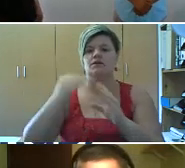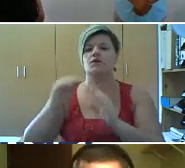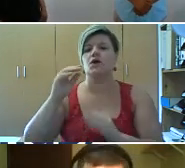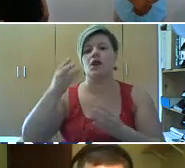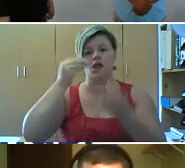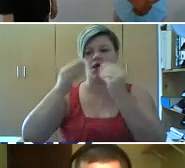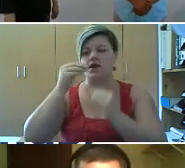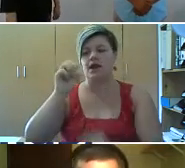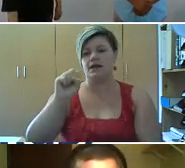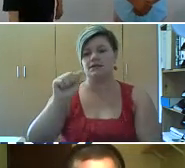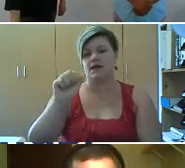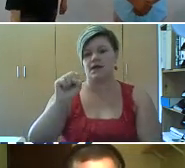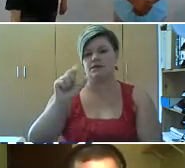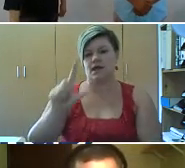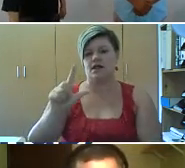learnsasl@nid.org.za.